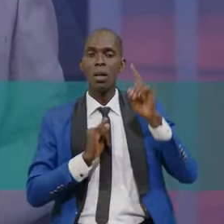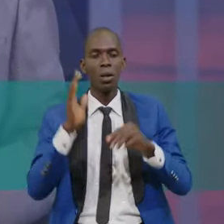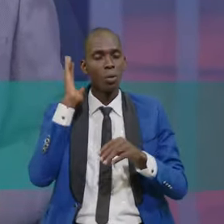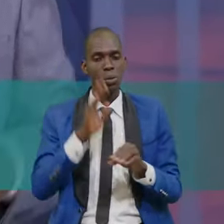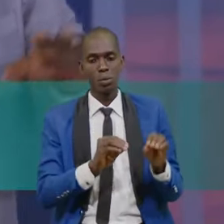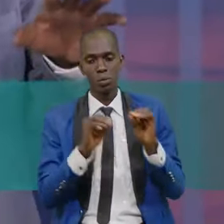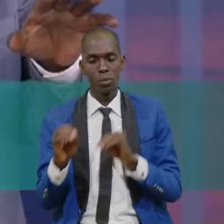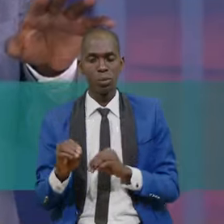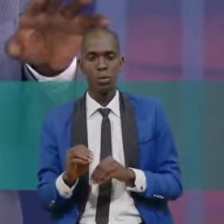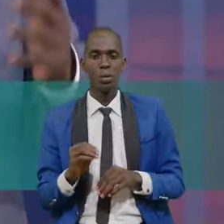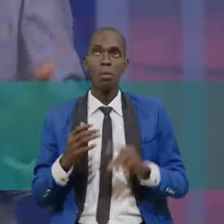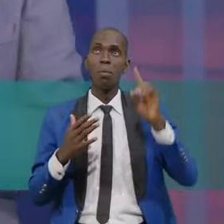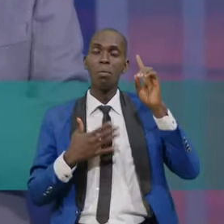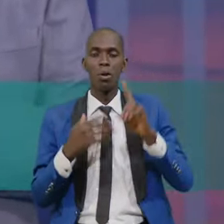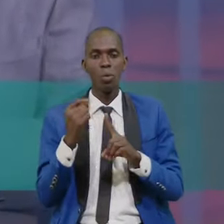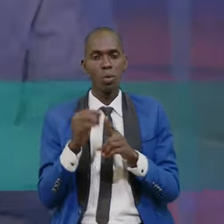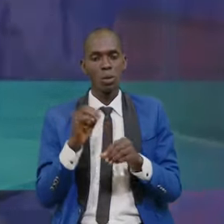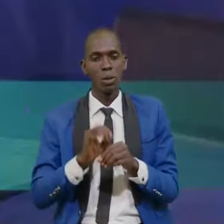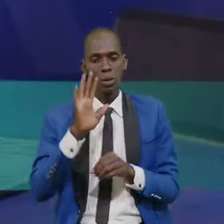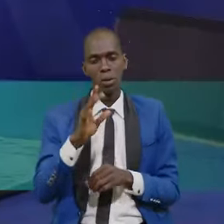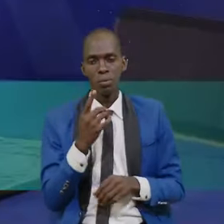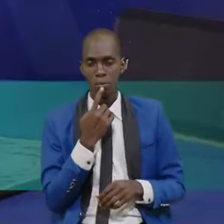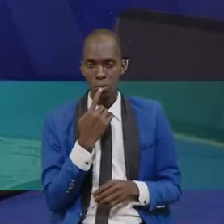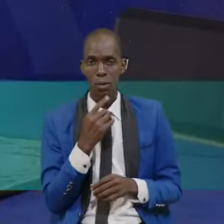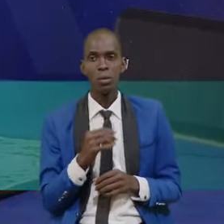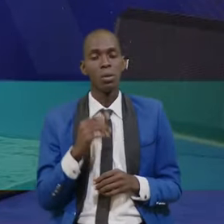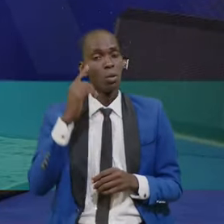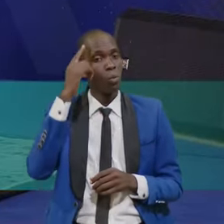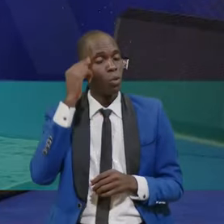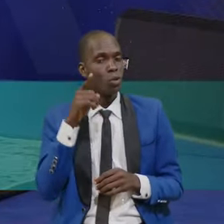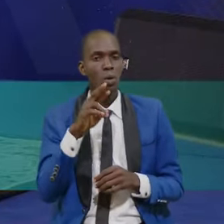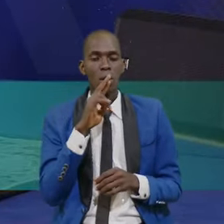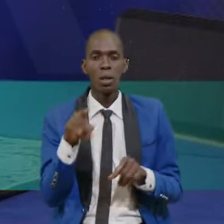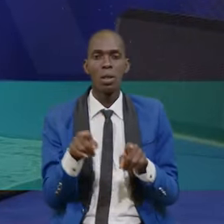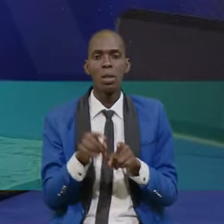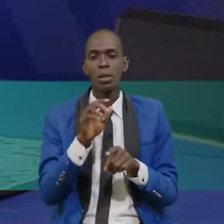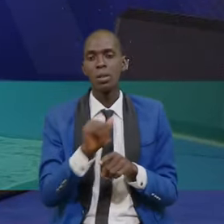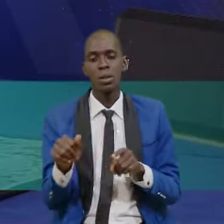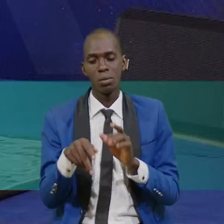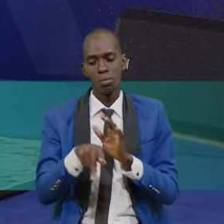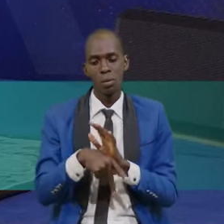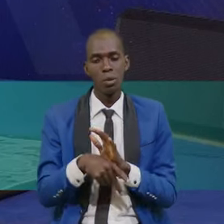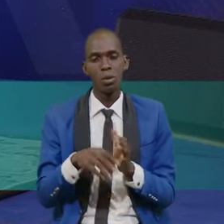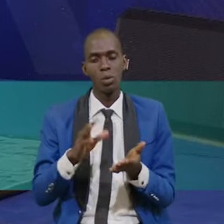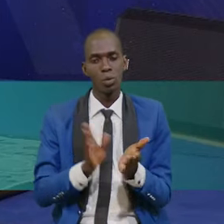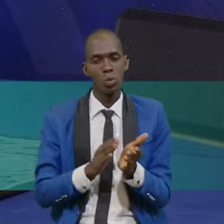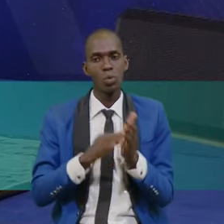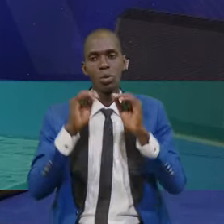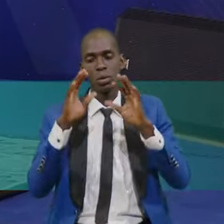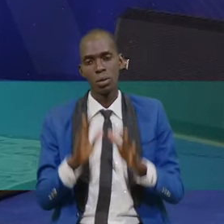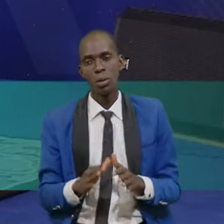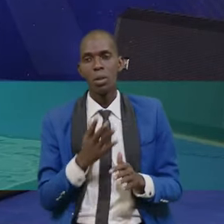in his mouth." Moses, you're like the primary school teacher, and you're beginning the